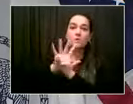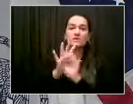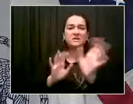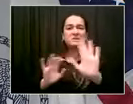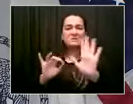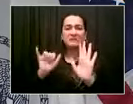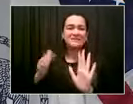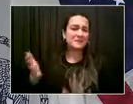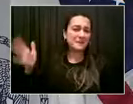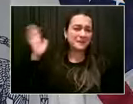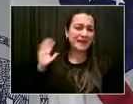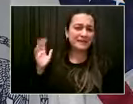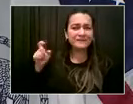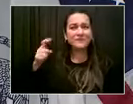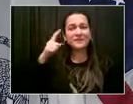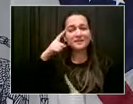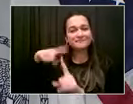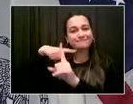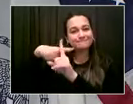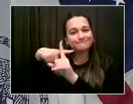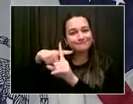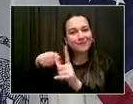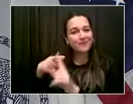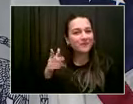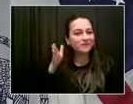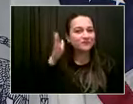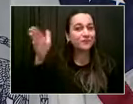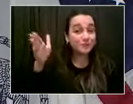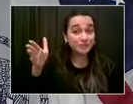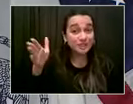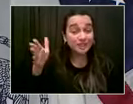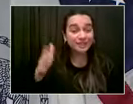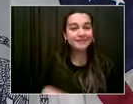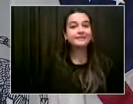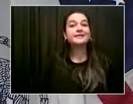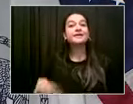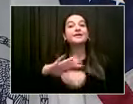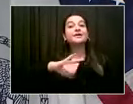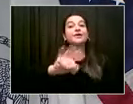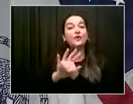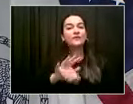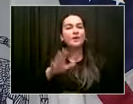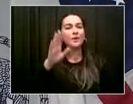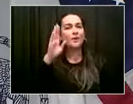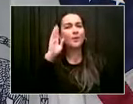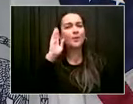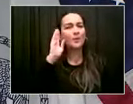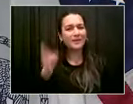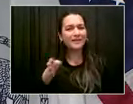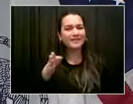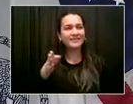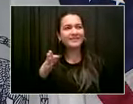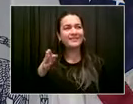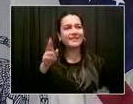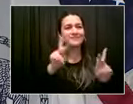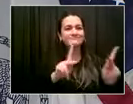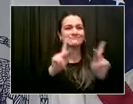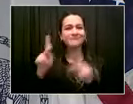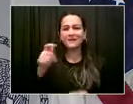put COVID behind ourselves mentally, too. And, you know, there's 4 months between now and September. We're going to keep showing the